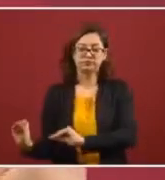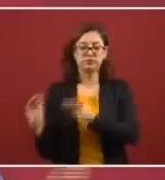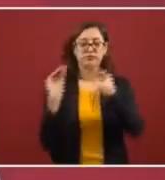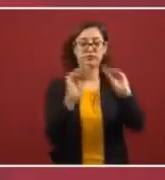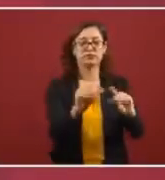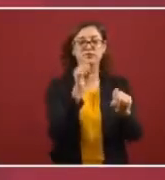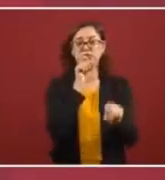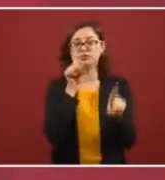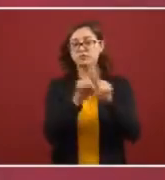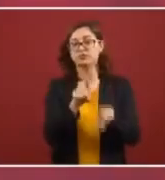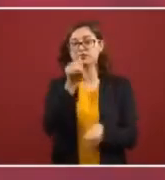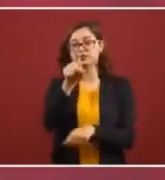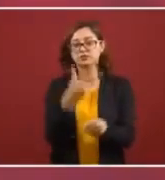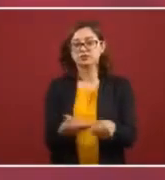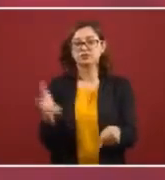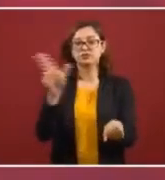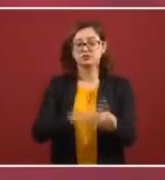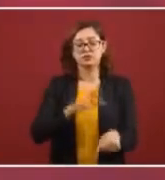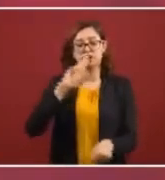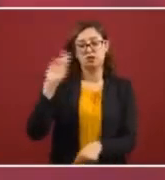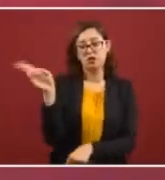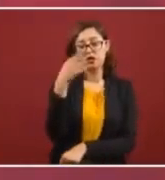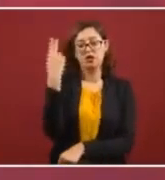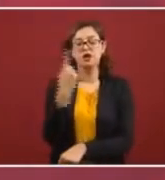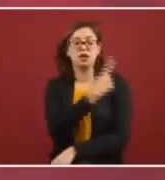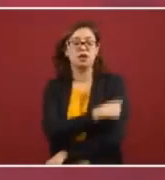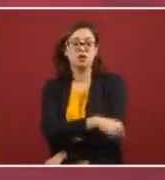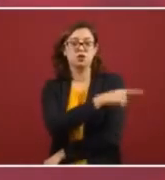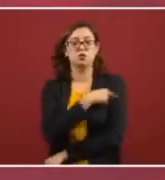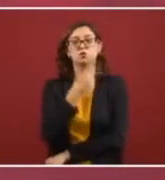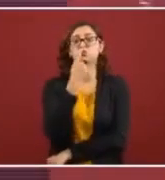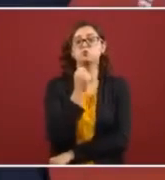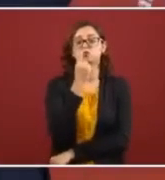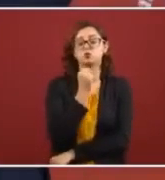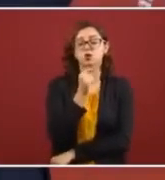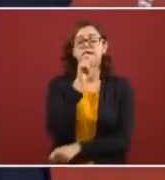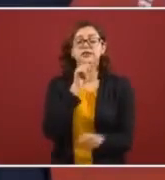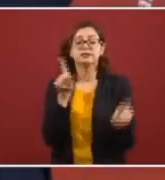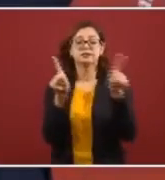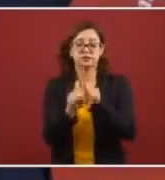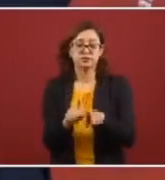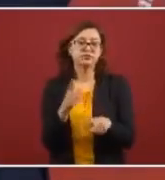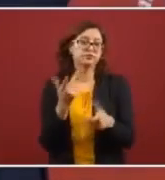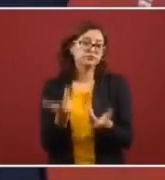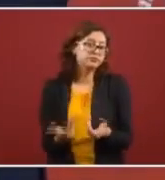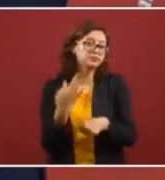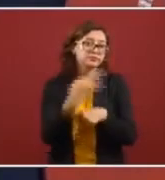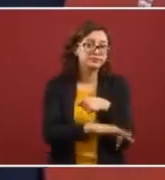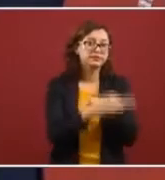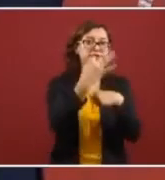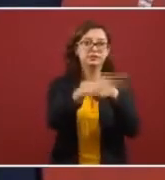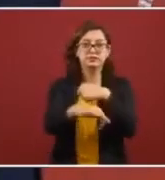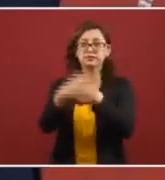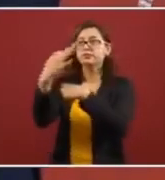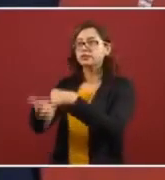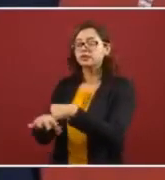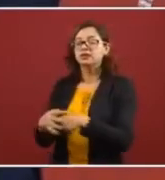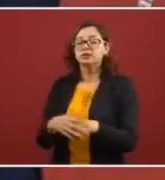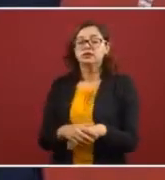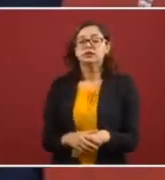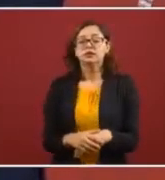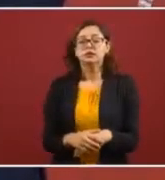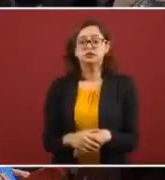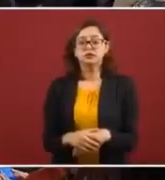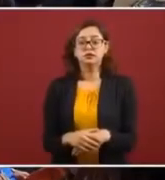and a university hospital is being used in the Red Cross, and we're letting them do services